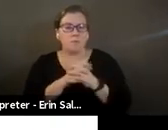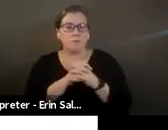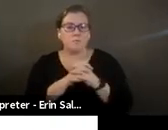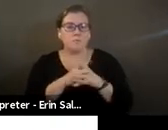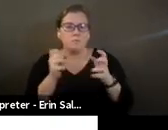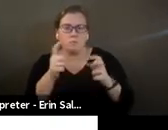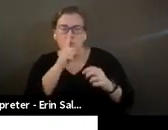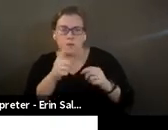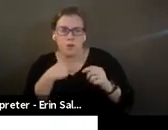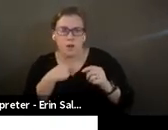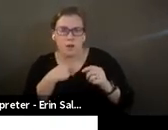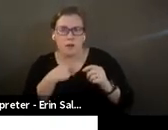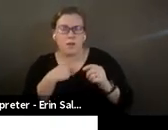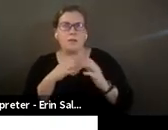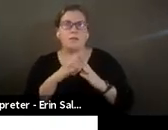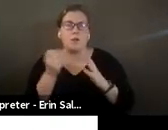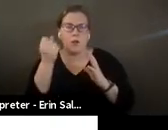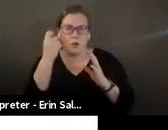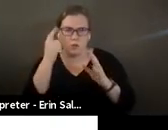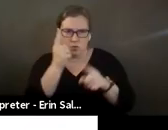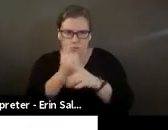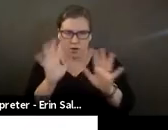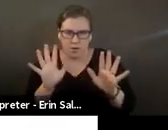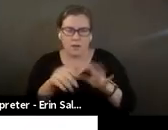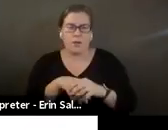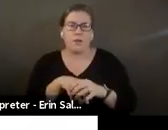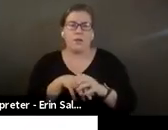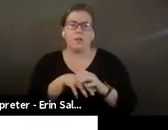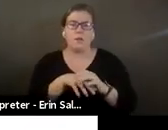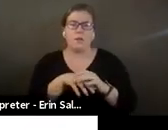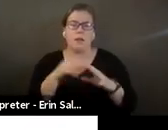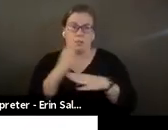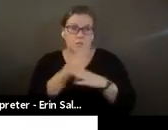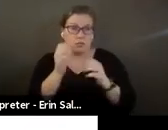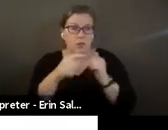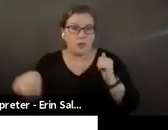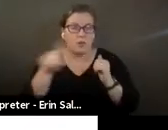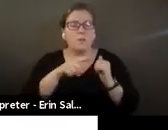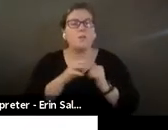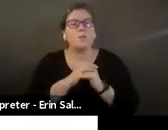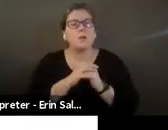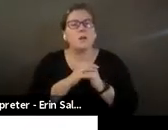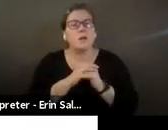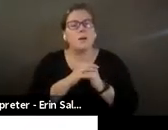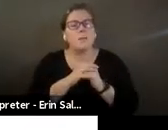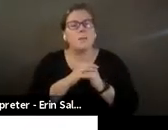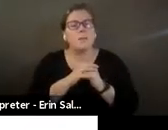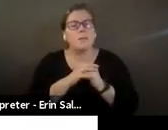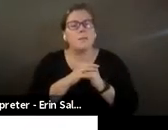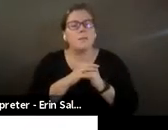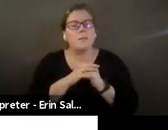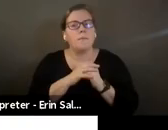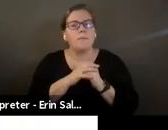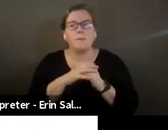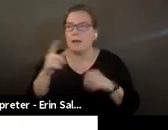make sure that I was understanding correctly as well, and share it with everyone else. But does income, I